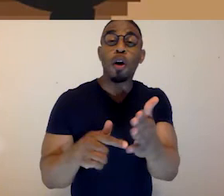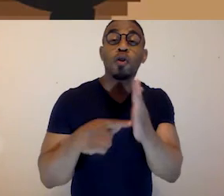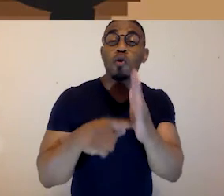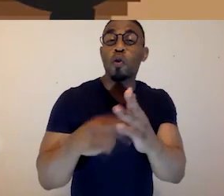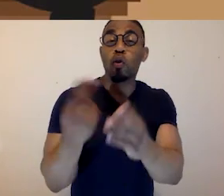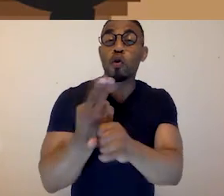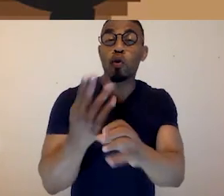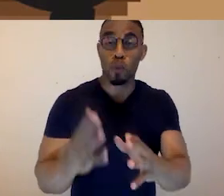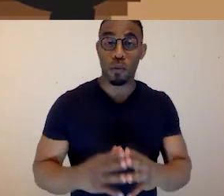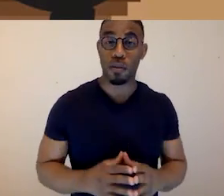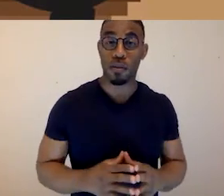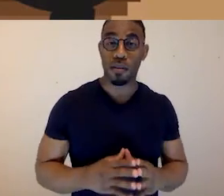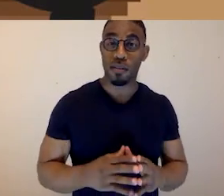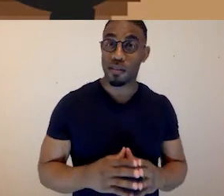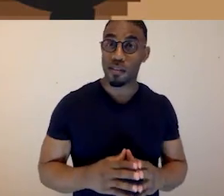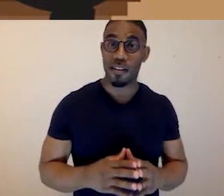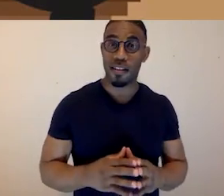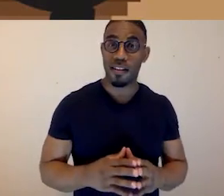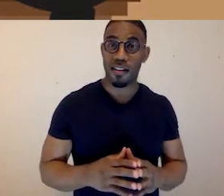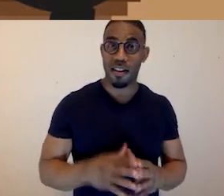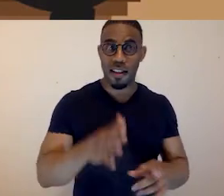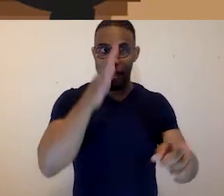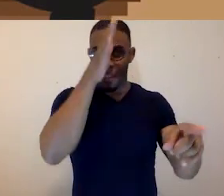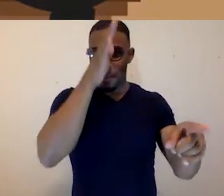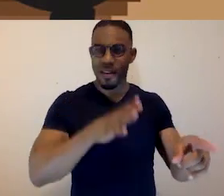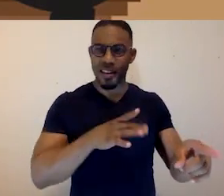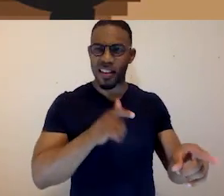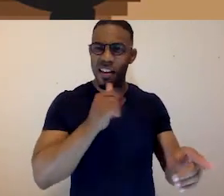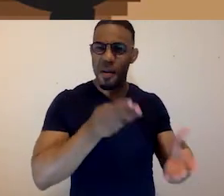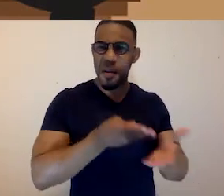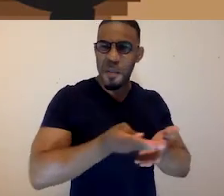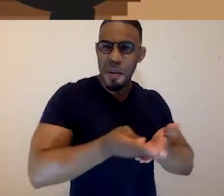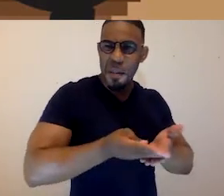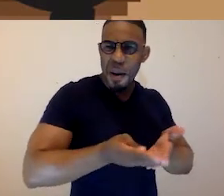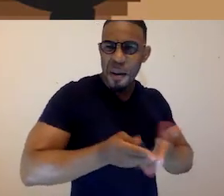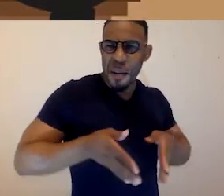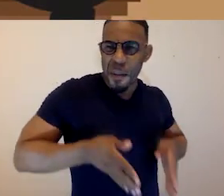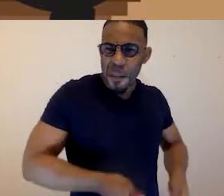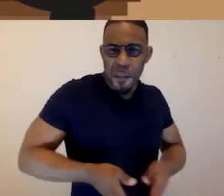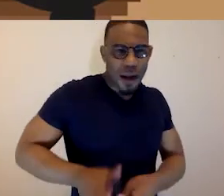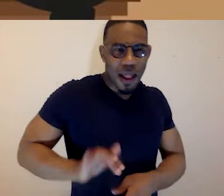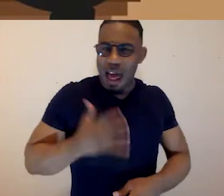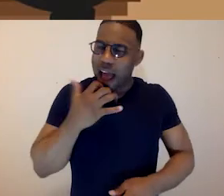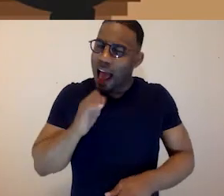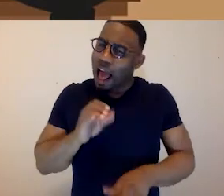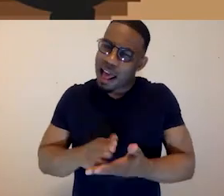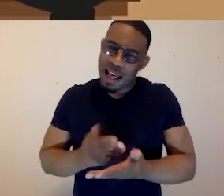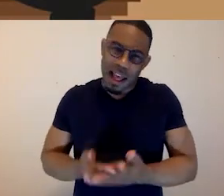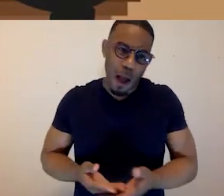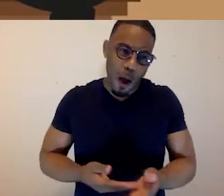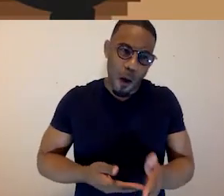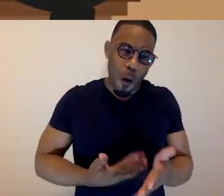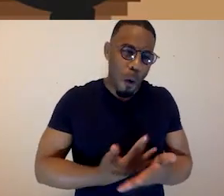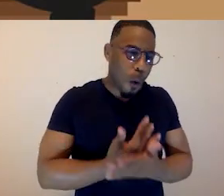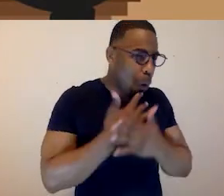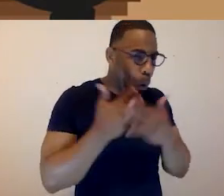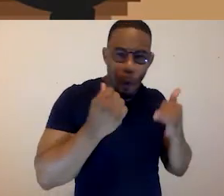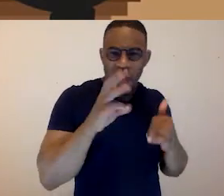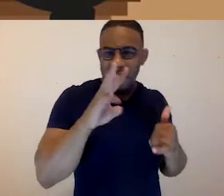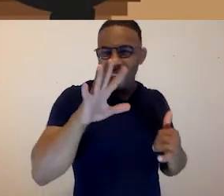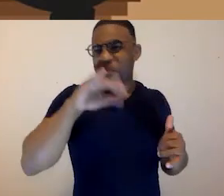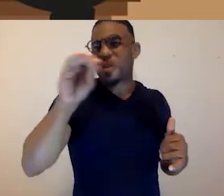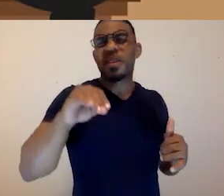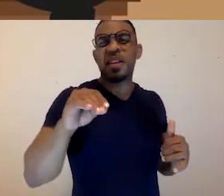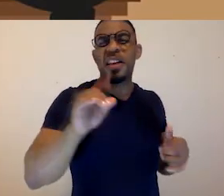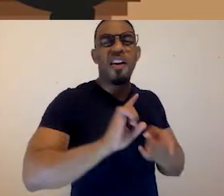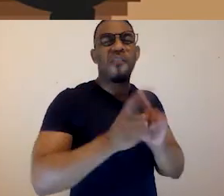their users. The men, they are buying these pants like hotcakes with a